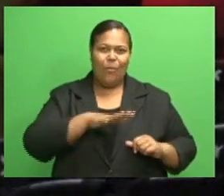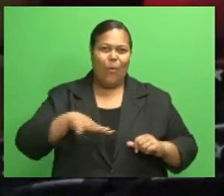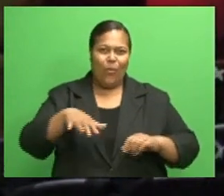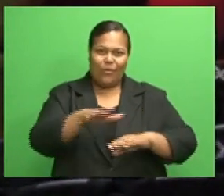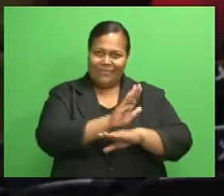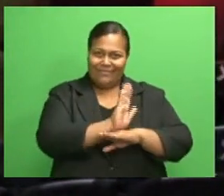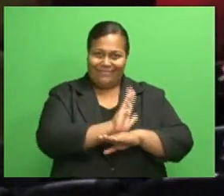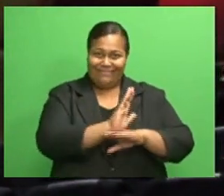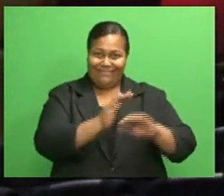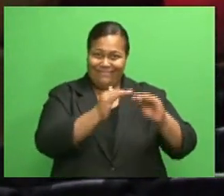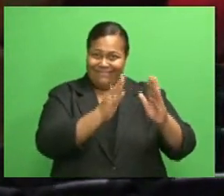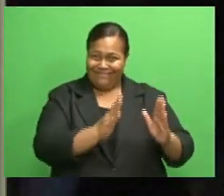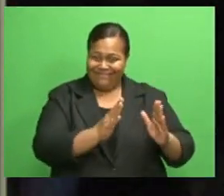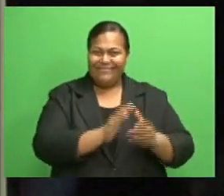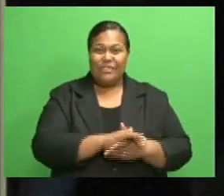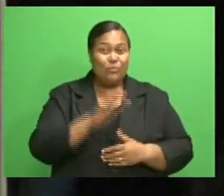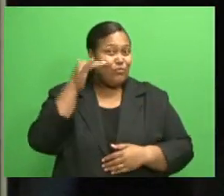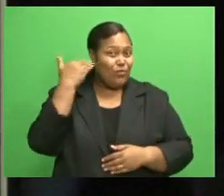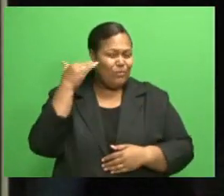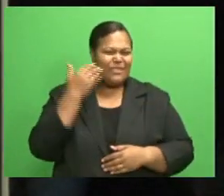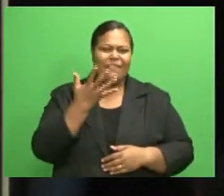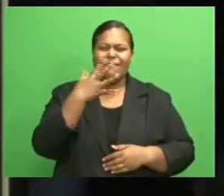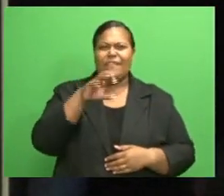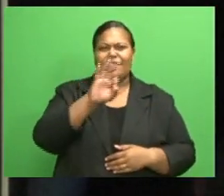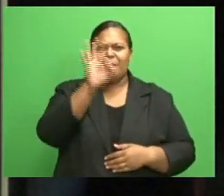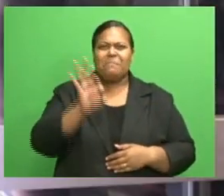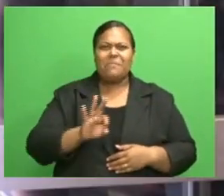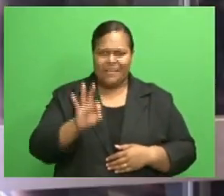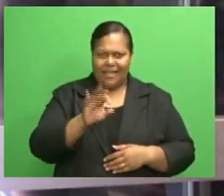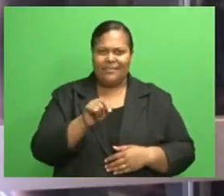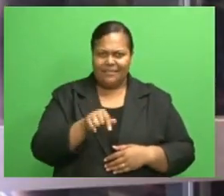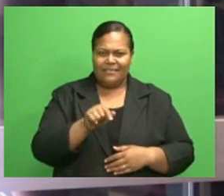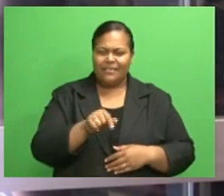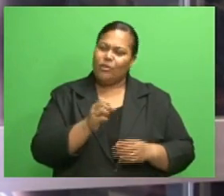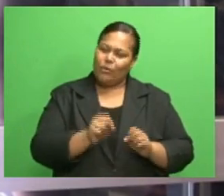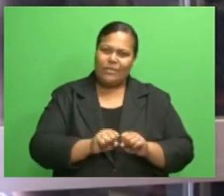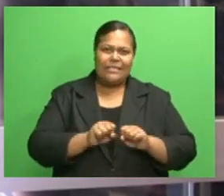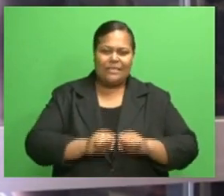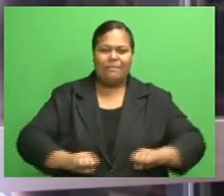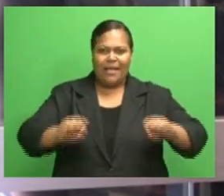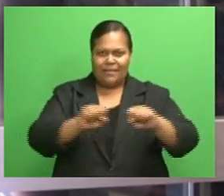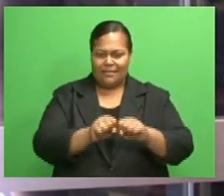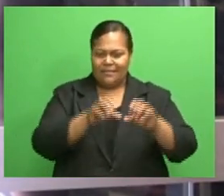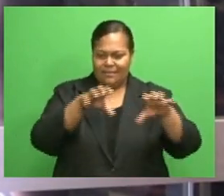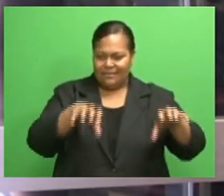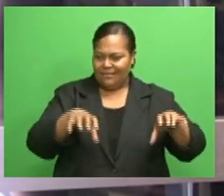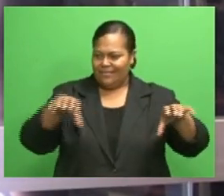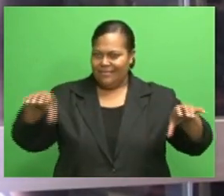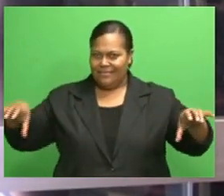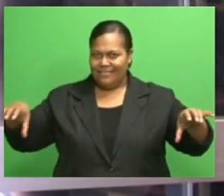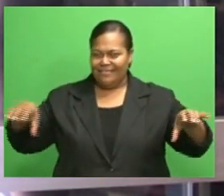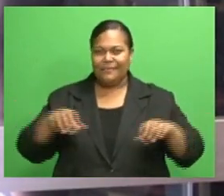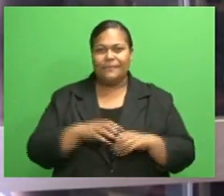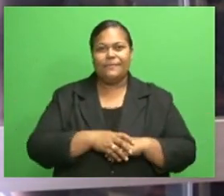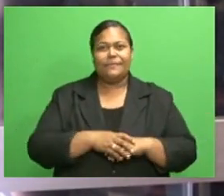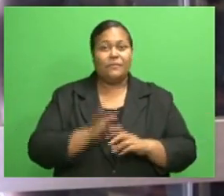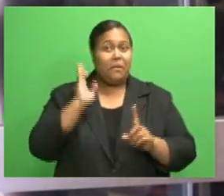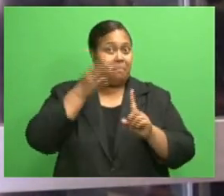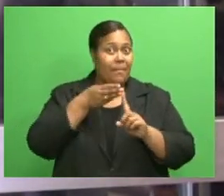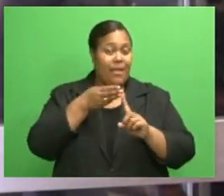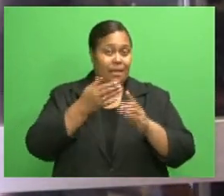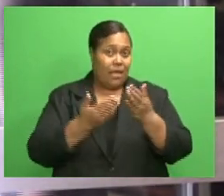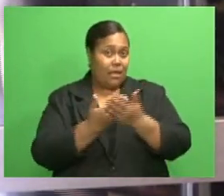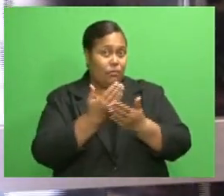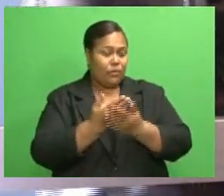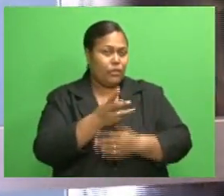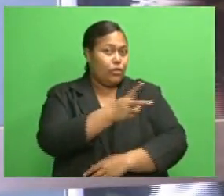only 50% capacity and patrons made to sit spaced apart. At the main entrance, security staff